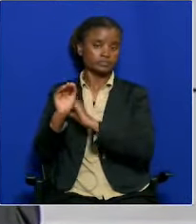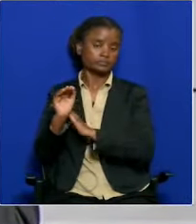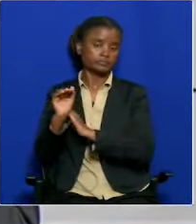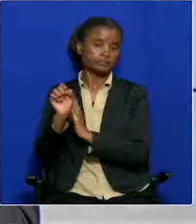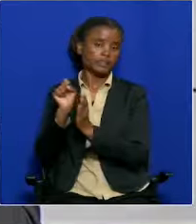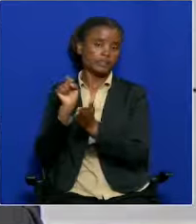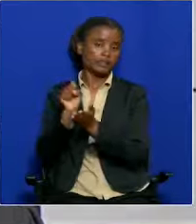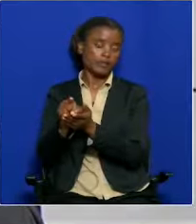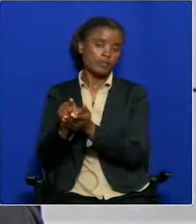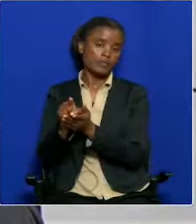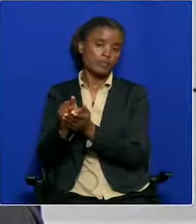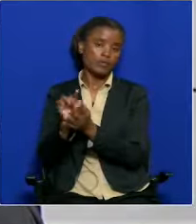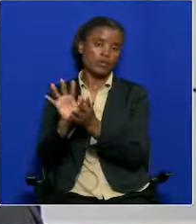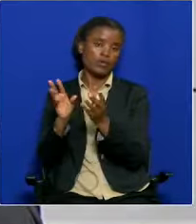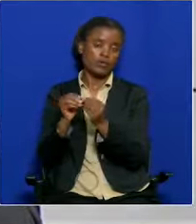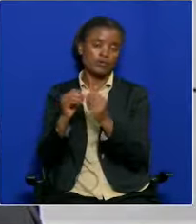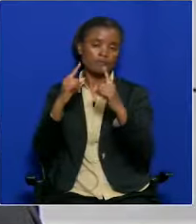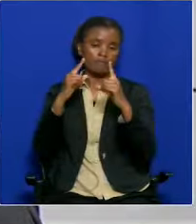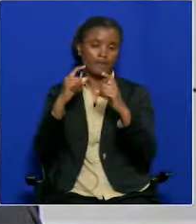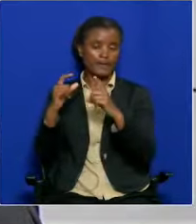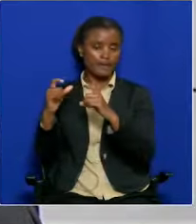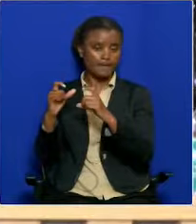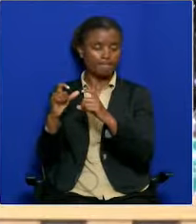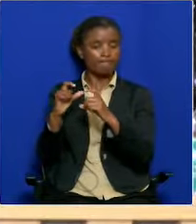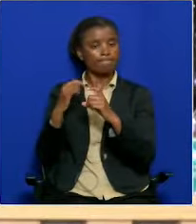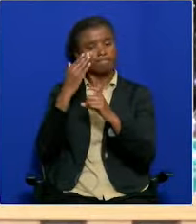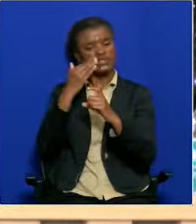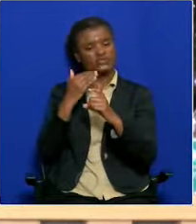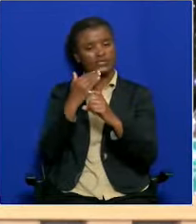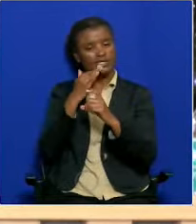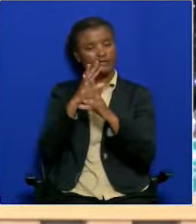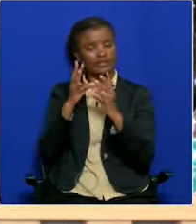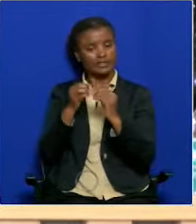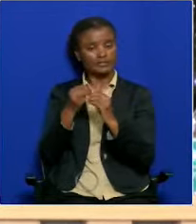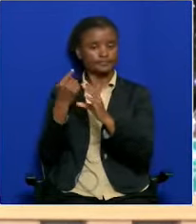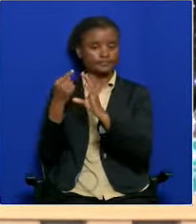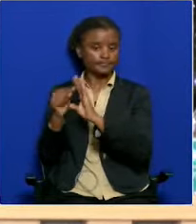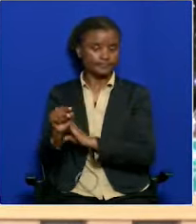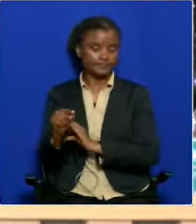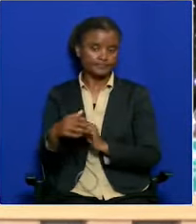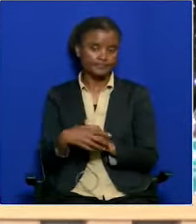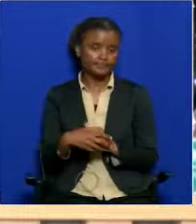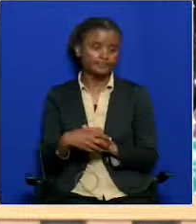all the screenshots and everything. Okay. Now,